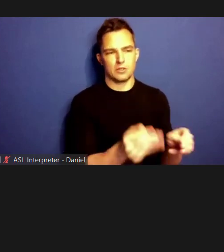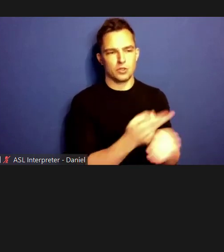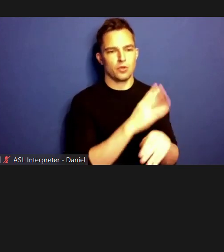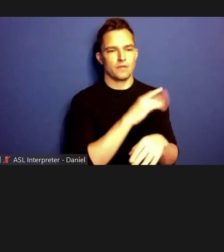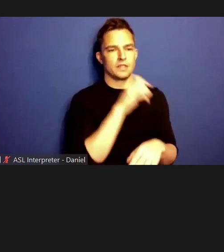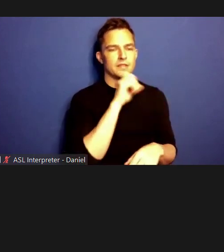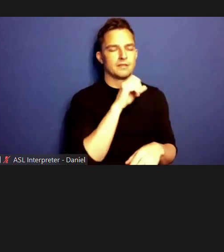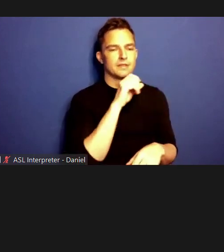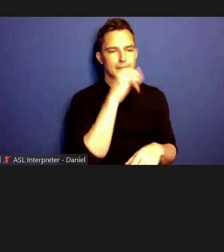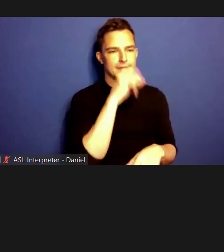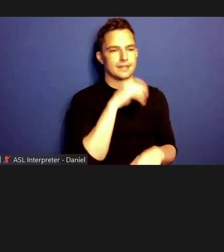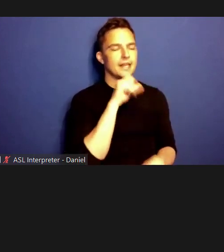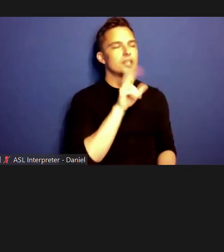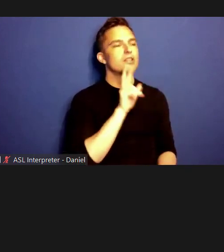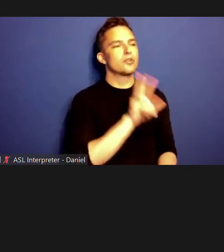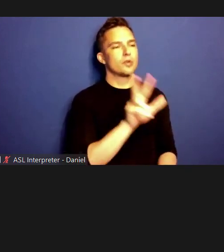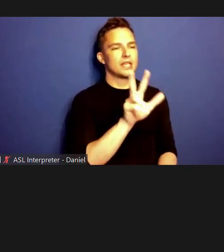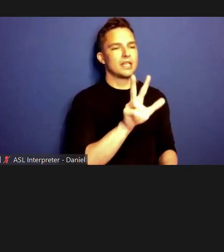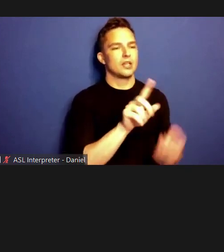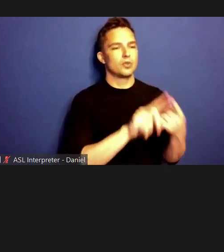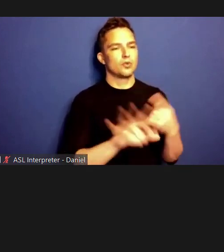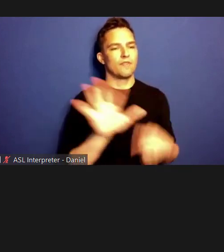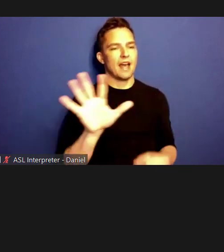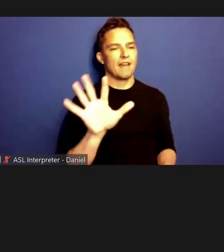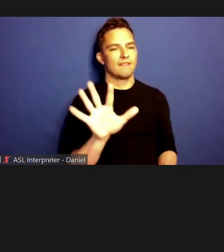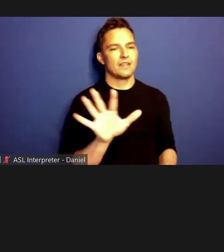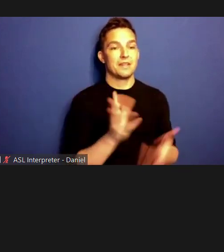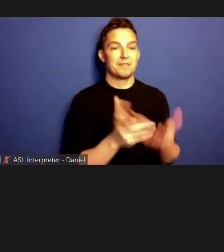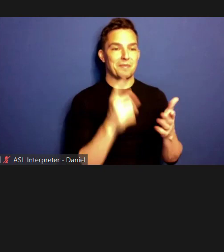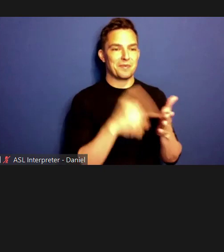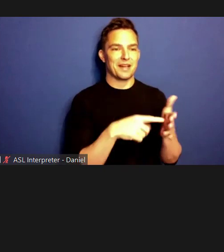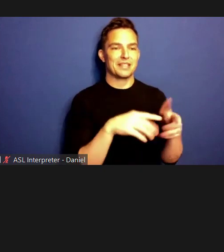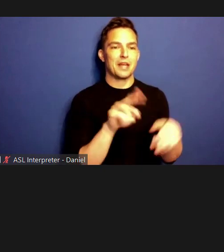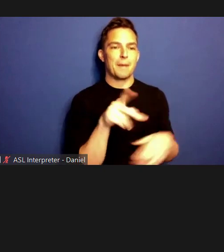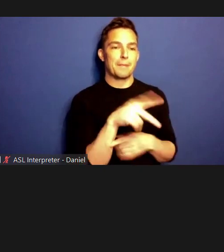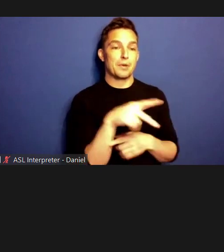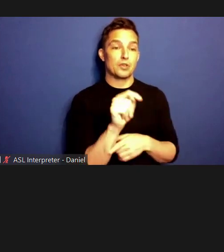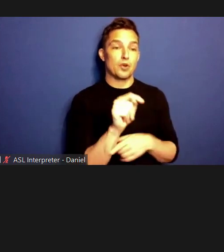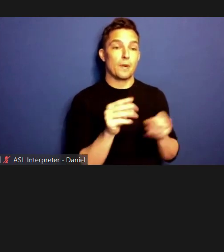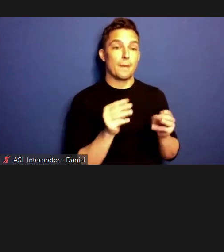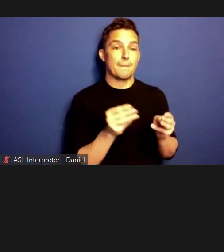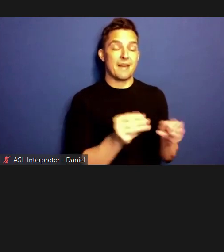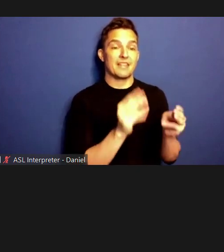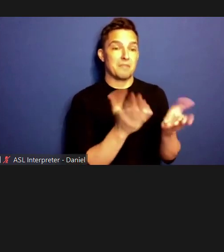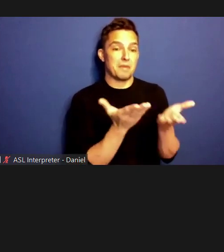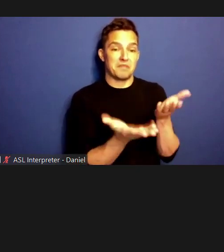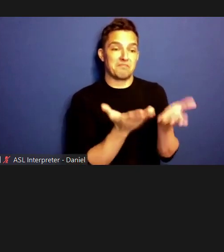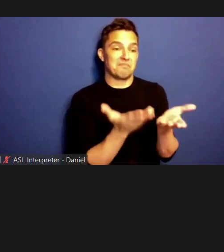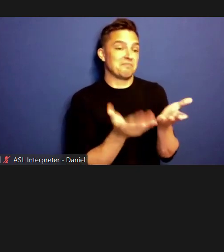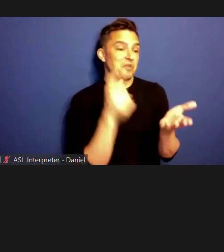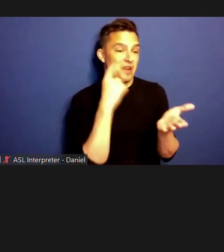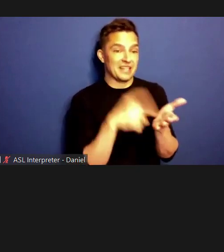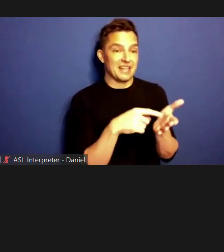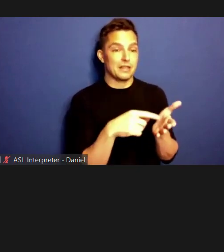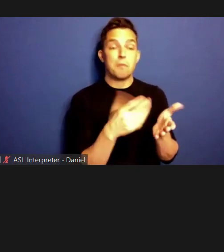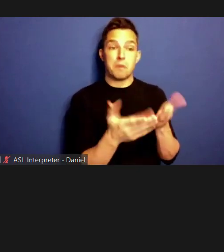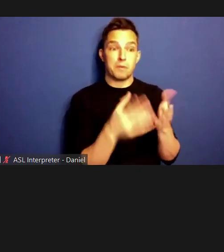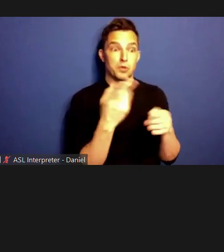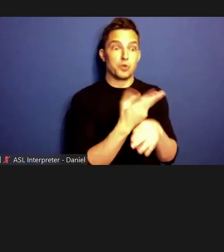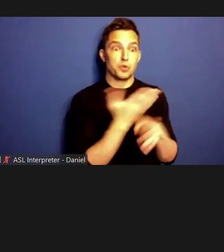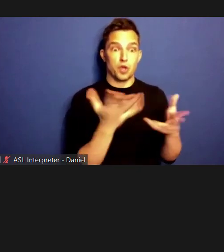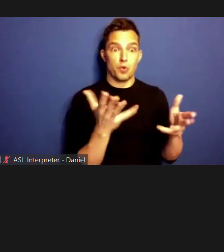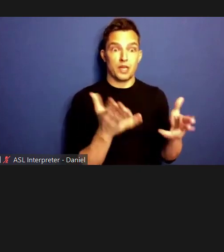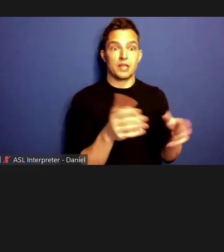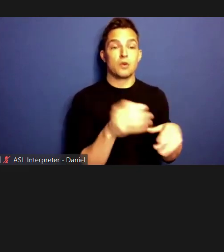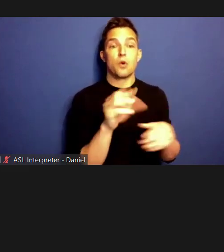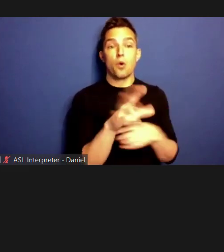3 to 5 years of age. You probably recognize the pure tone method either because you already use it or because you probably have had